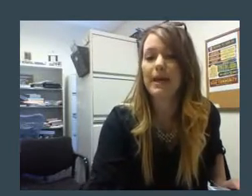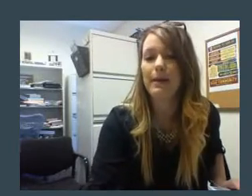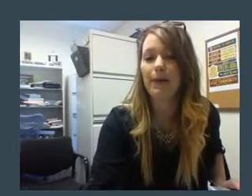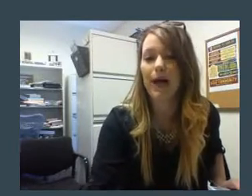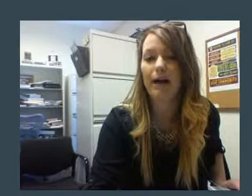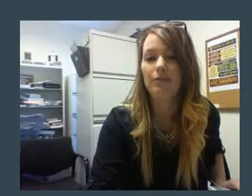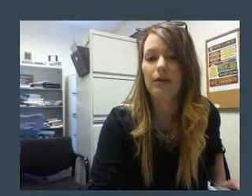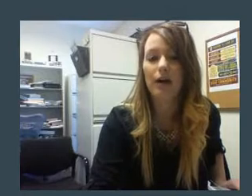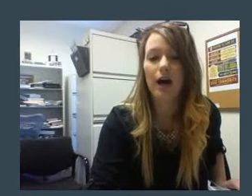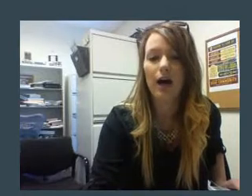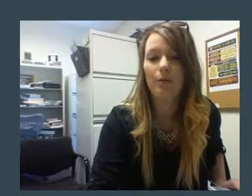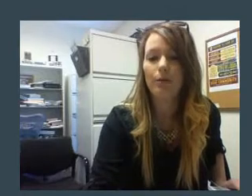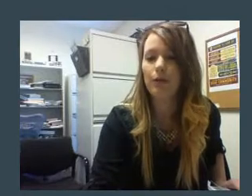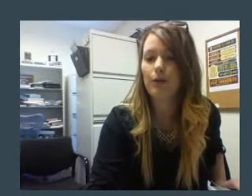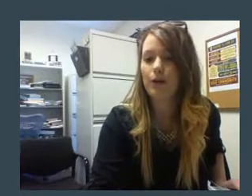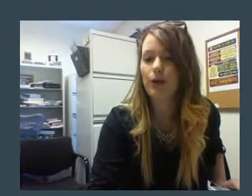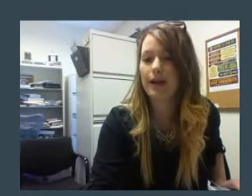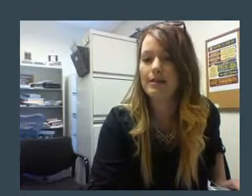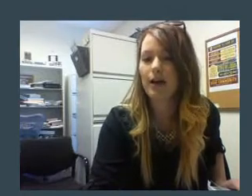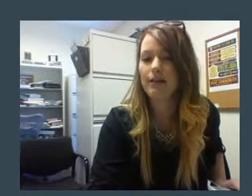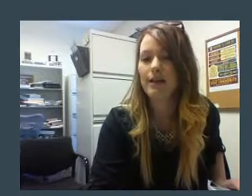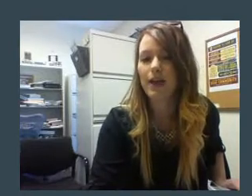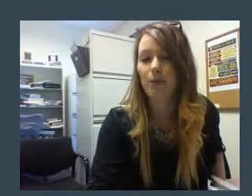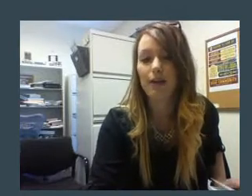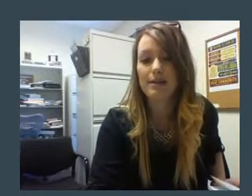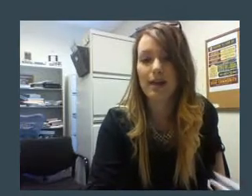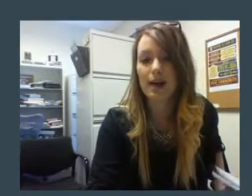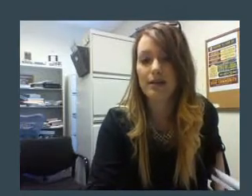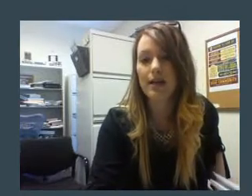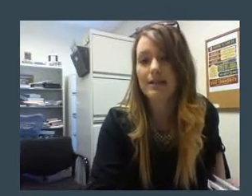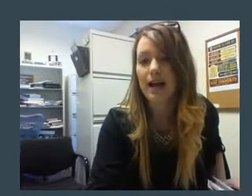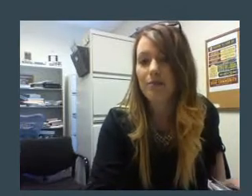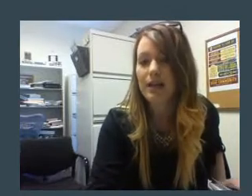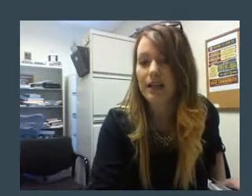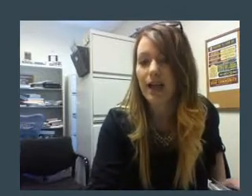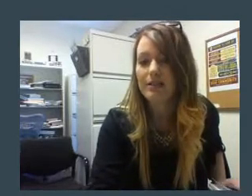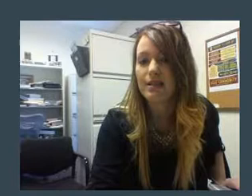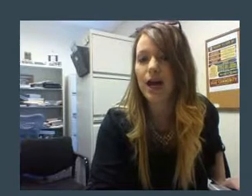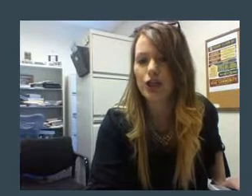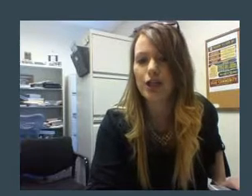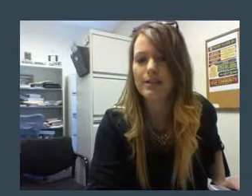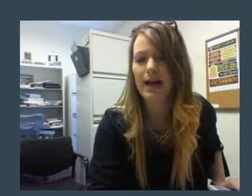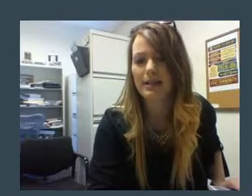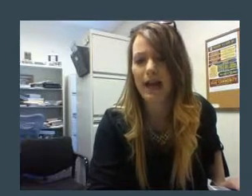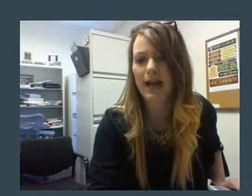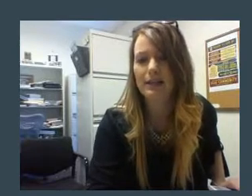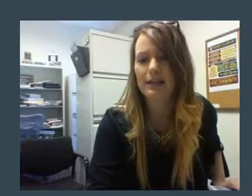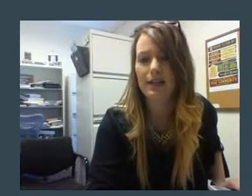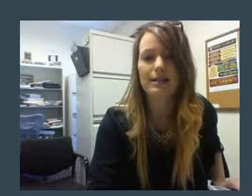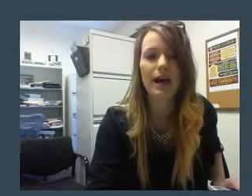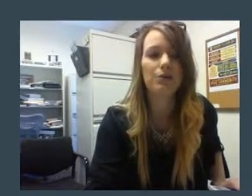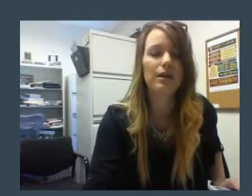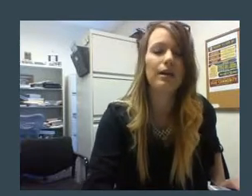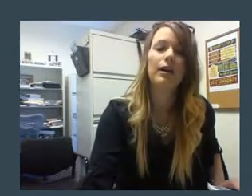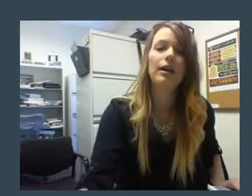that many people have before they learn ASL and then they realize that signs have meaning. And it's not just signs in acting